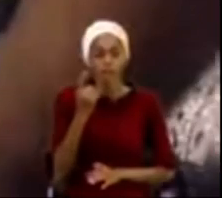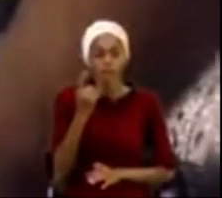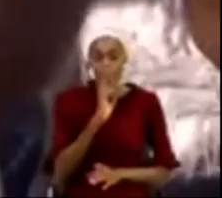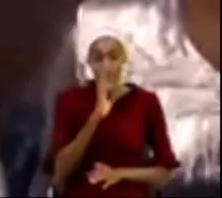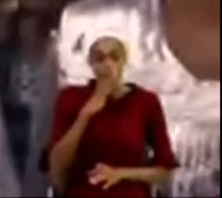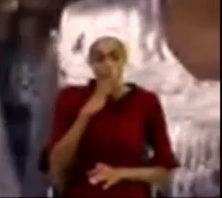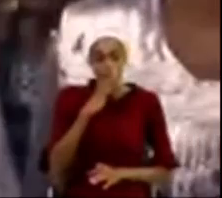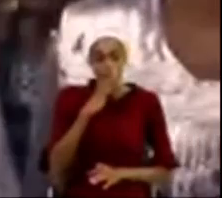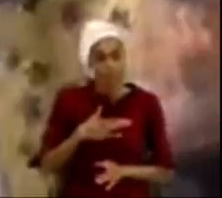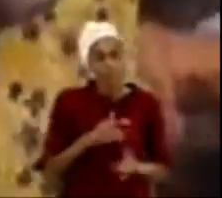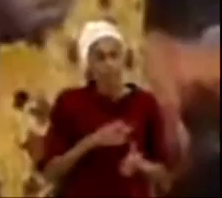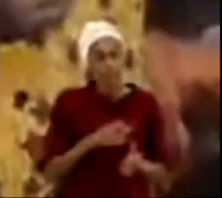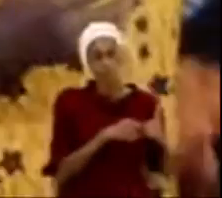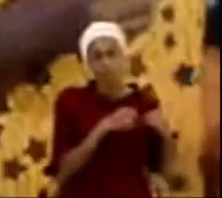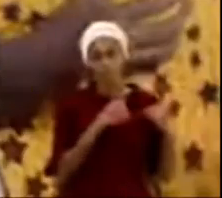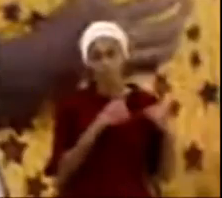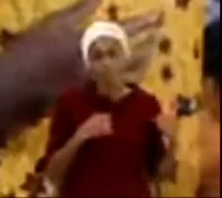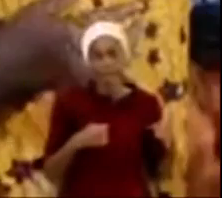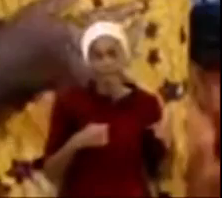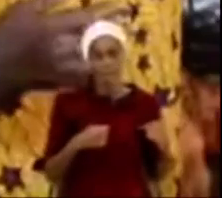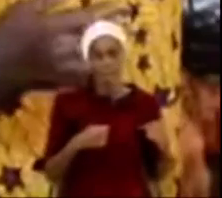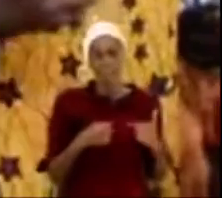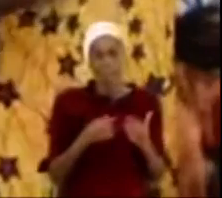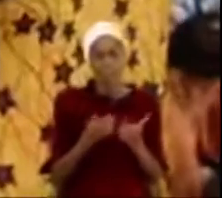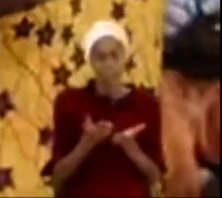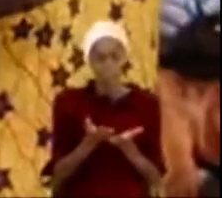desire and I long to